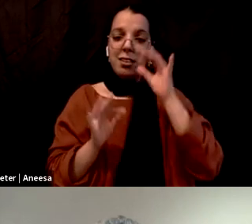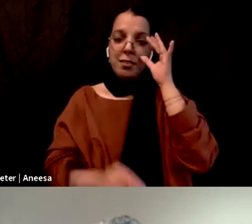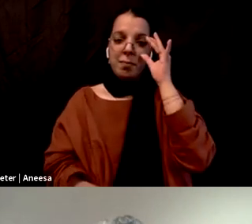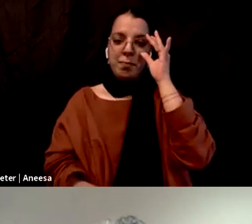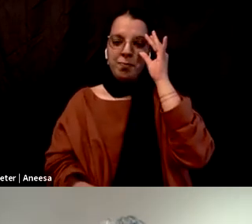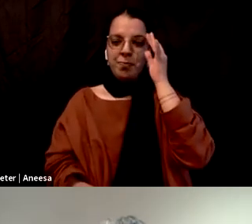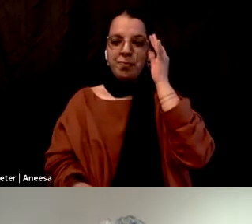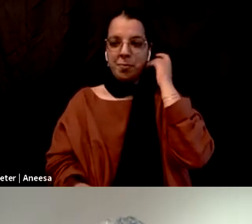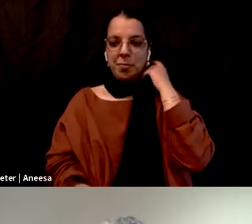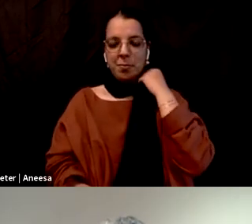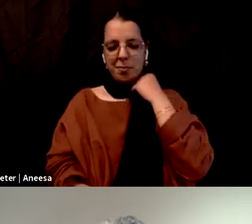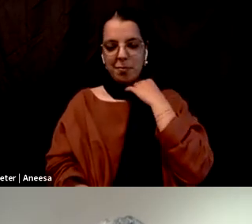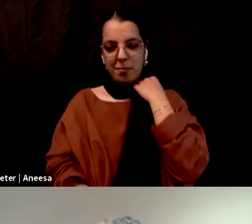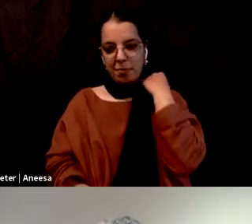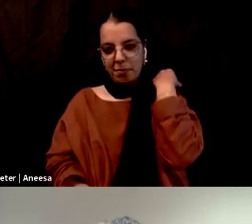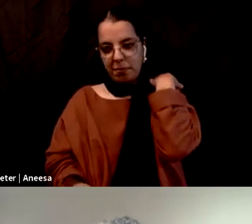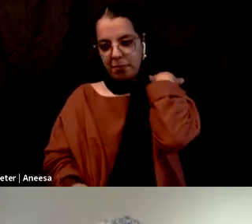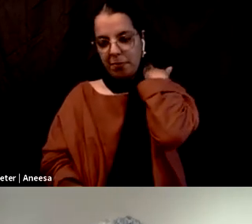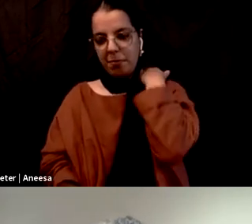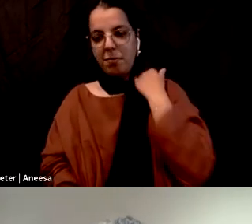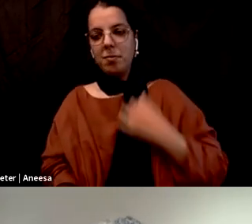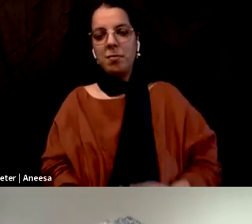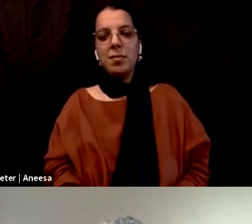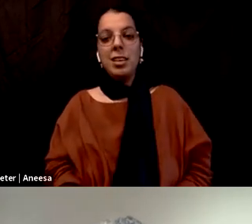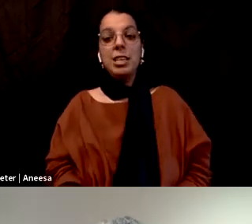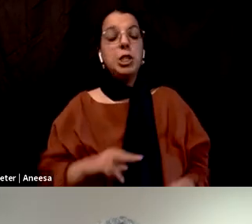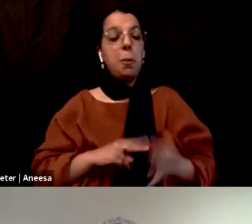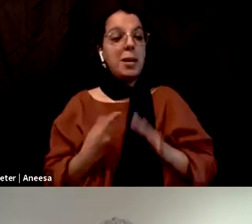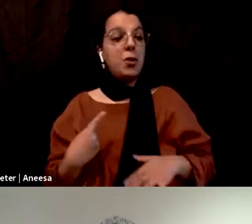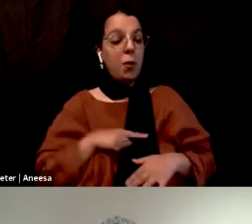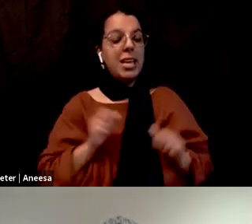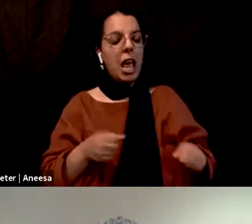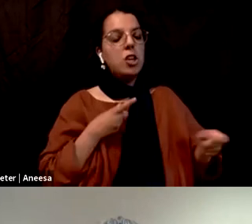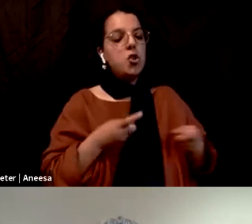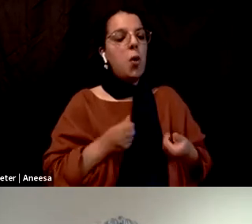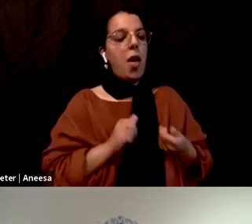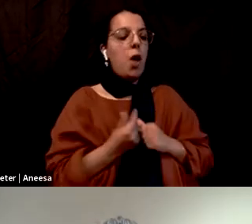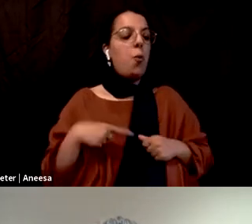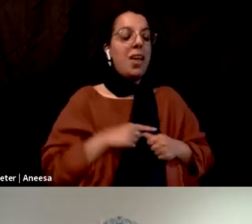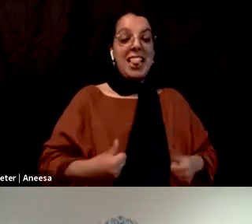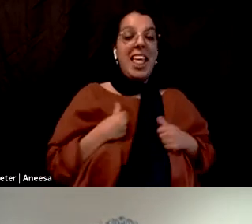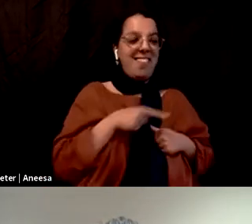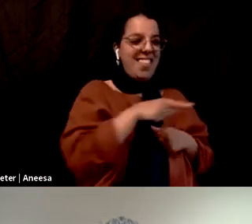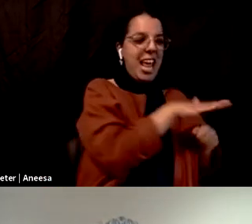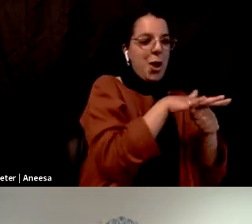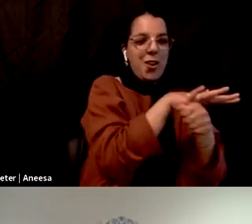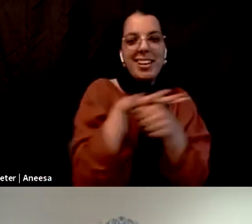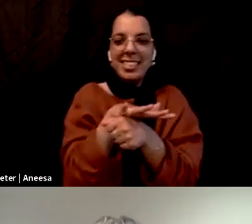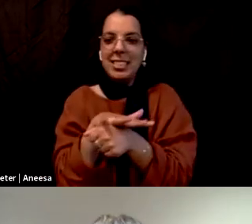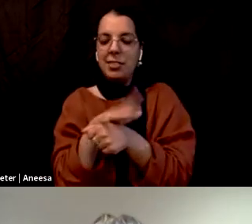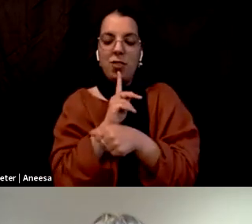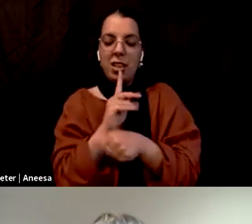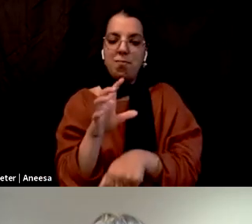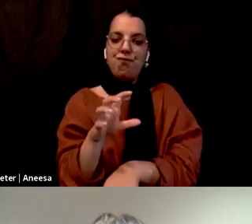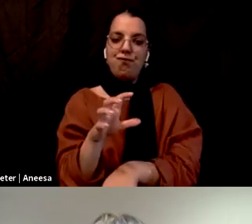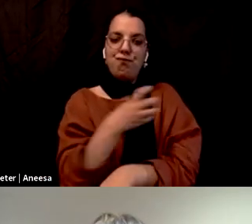govern that in which we all live, it's hugely important and hugely empowering for First Nations themselves. As the way